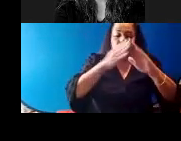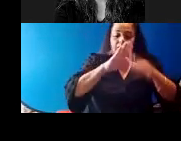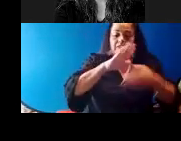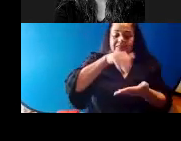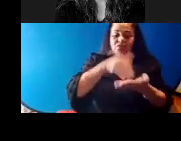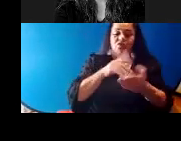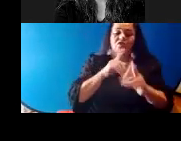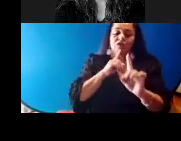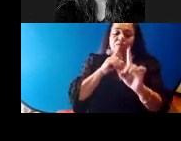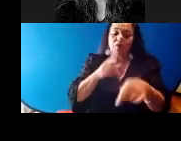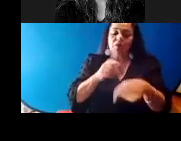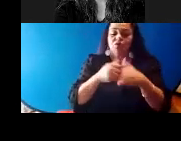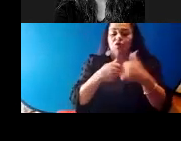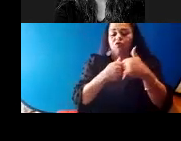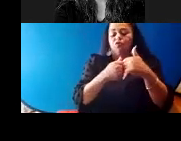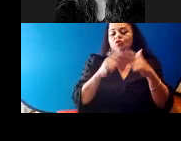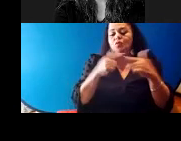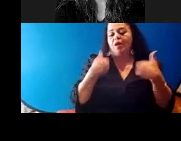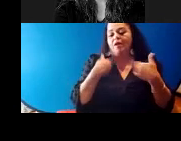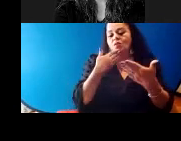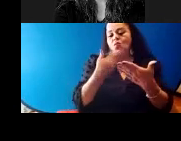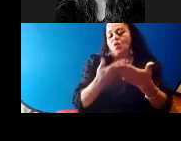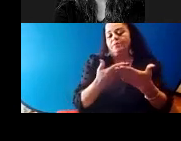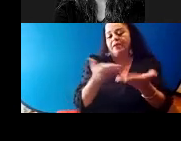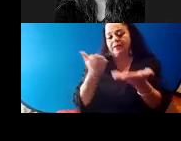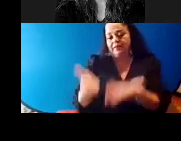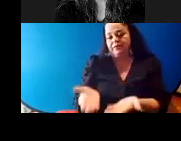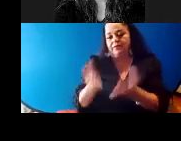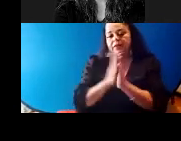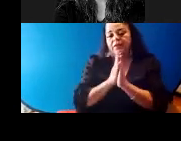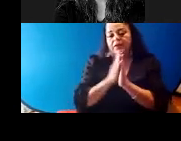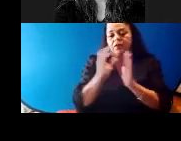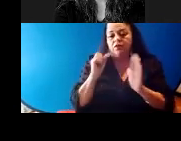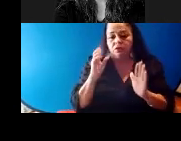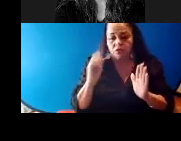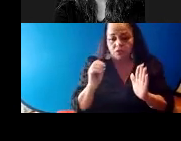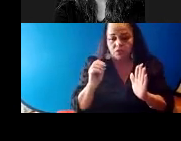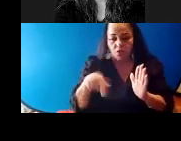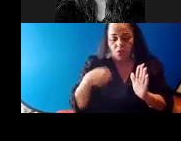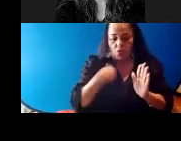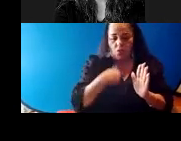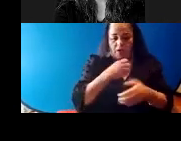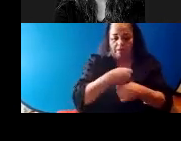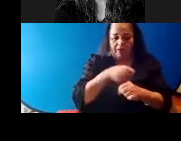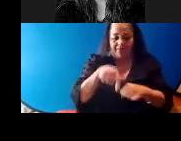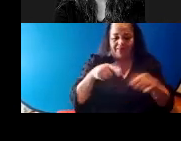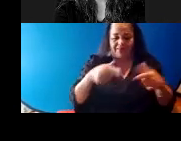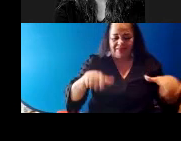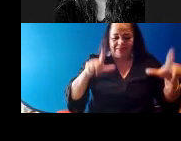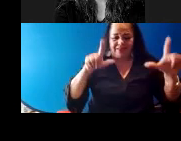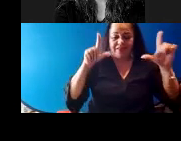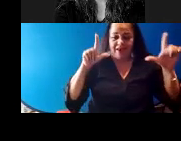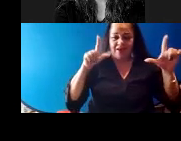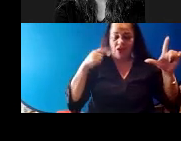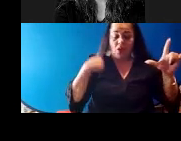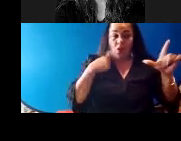Community-centered response structured to promote well-being. And so part of why we included this slide was we fundamentally, when we go to